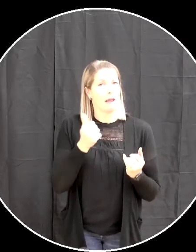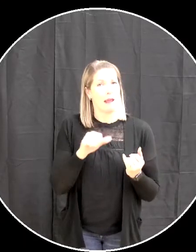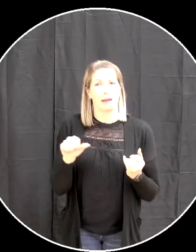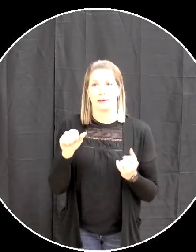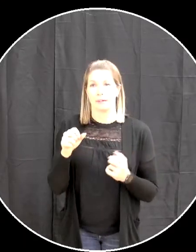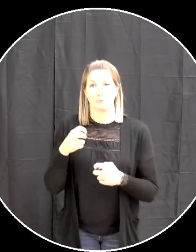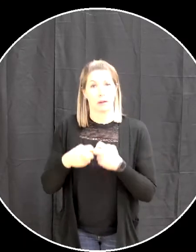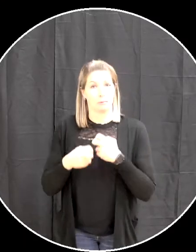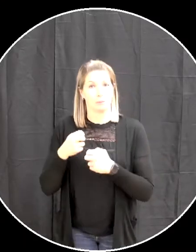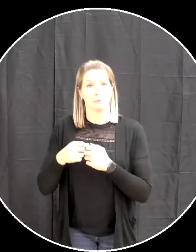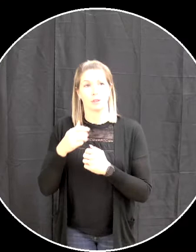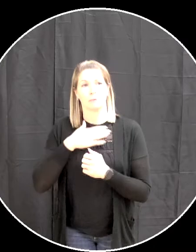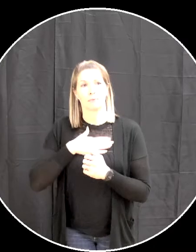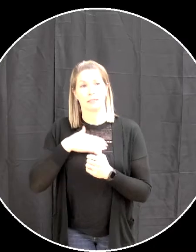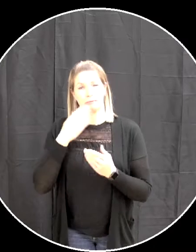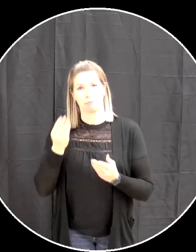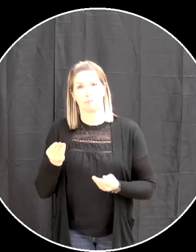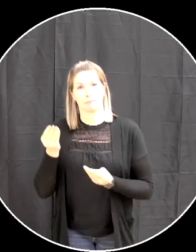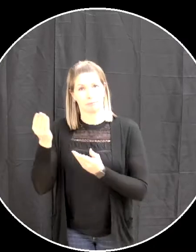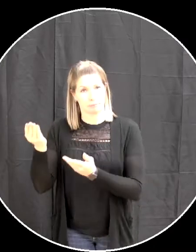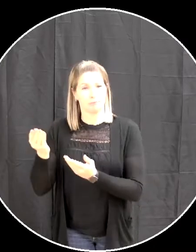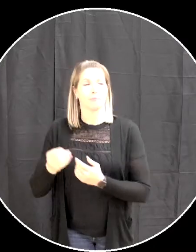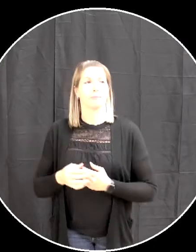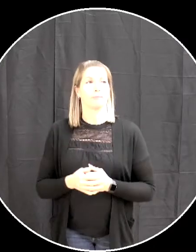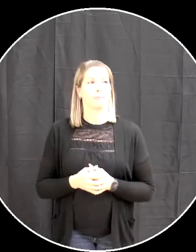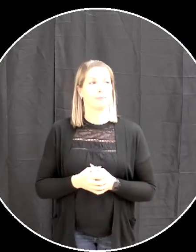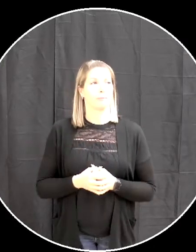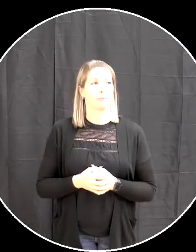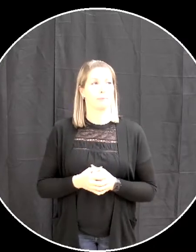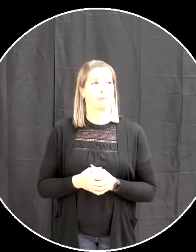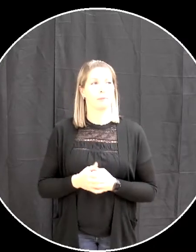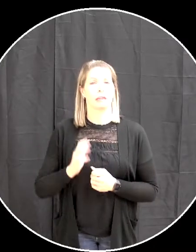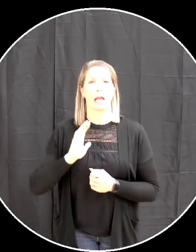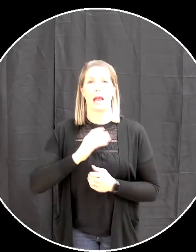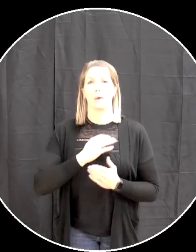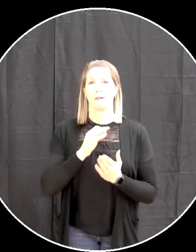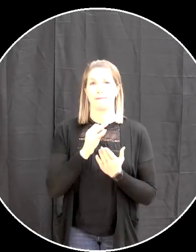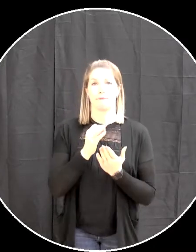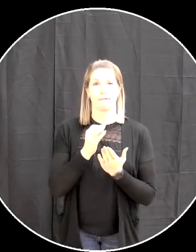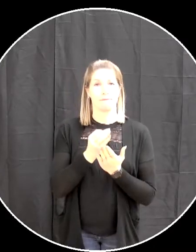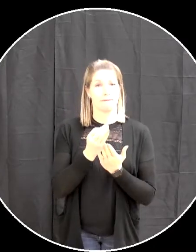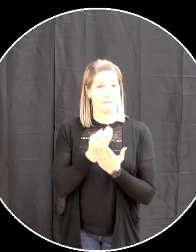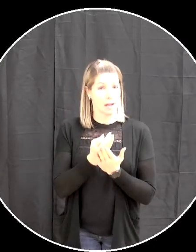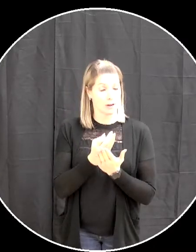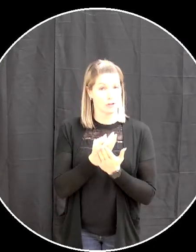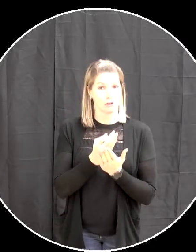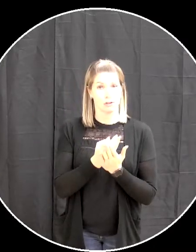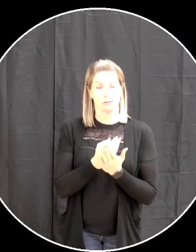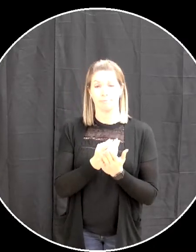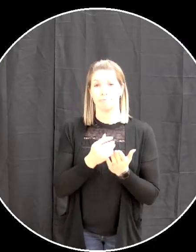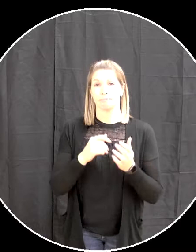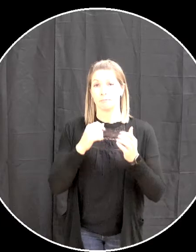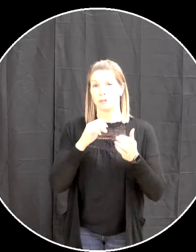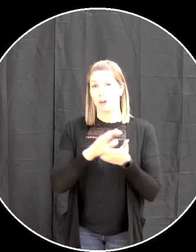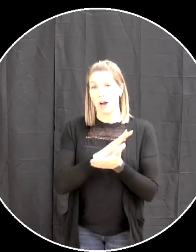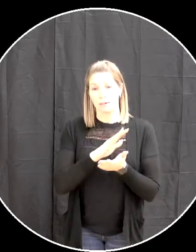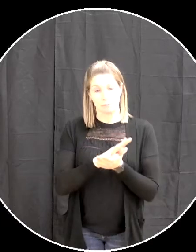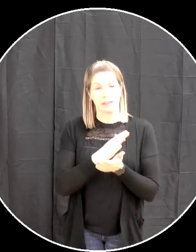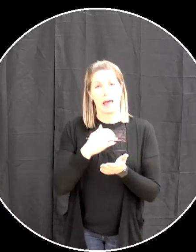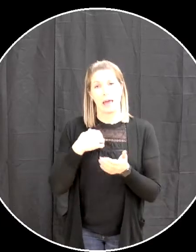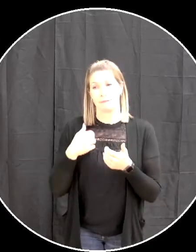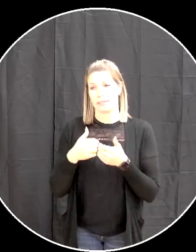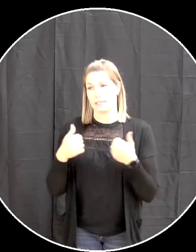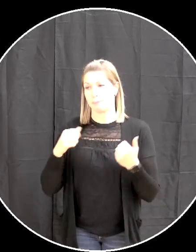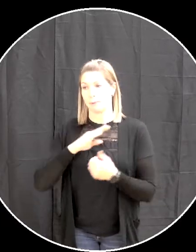any. We're also engaged to express an opinion on the financial statements of the affiliated entities who have their own separate boards. So we do have